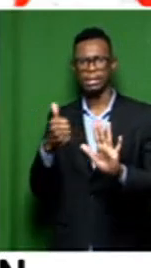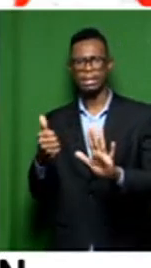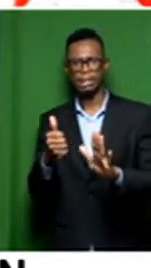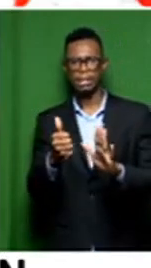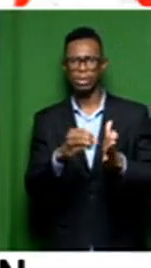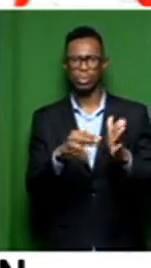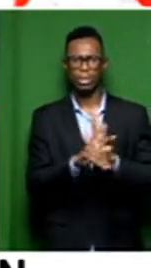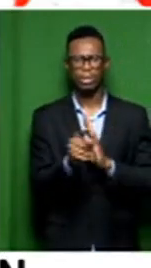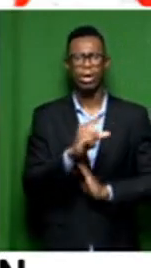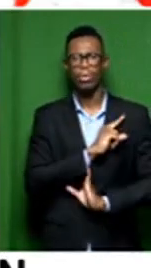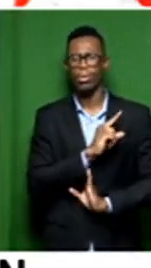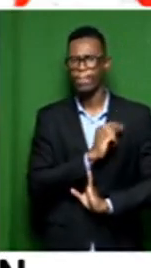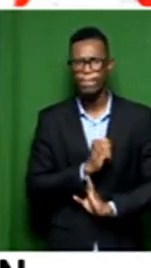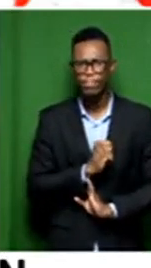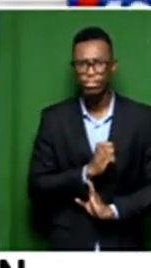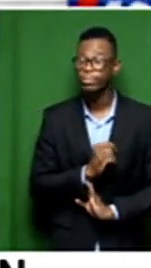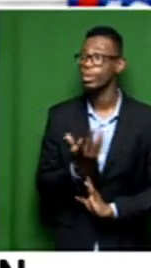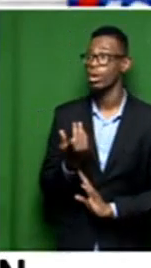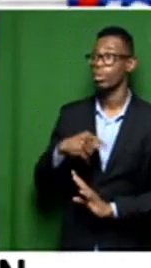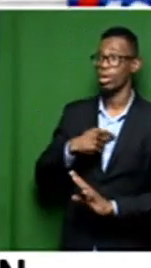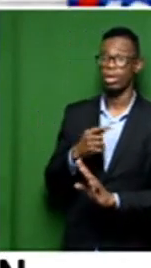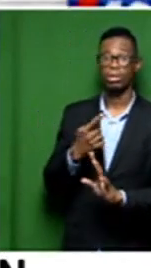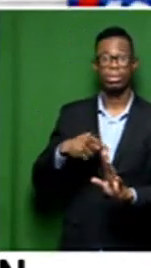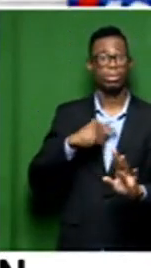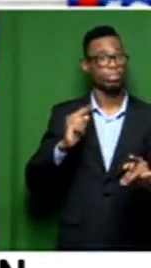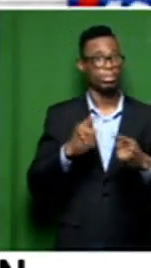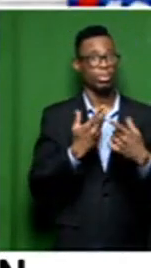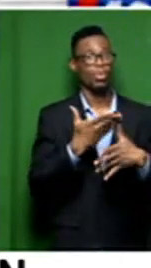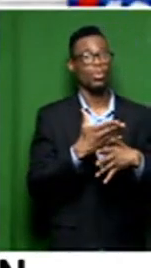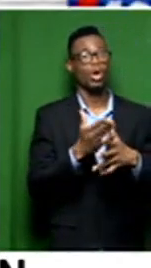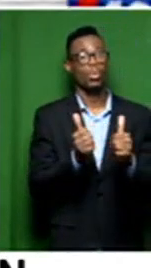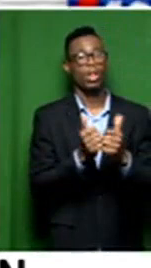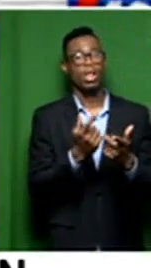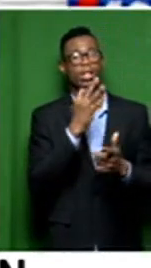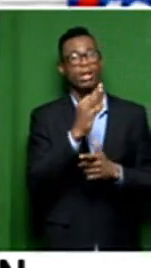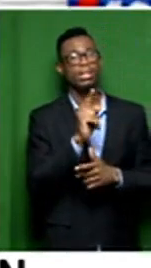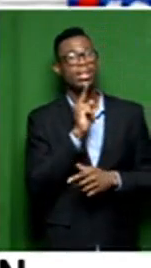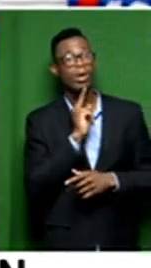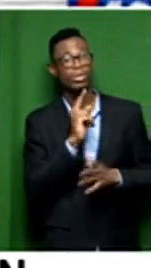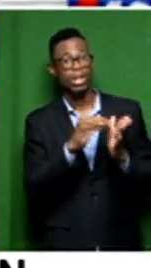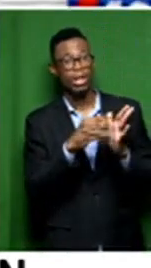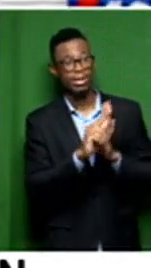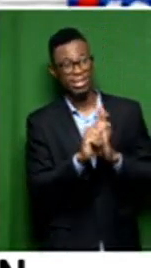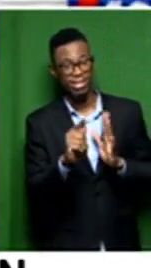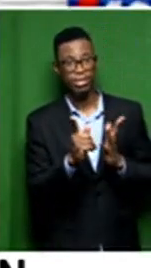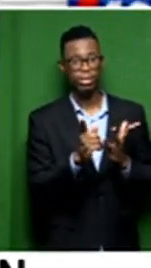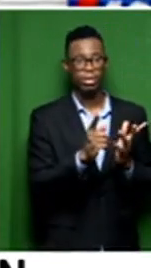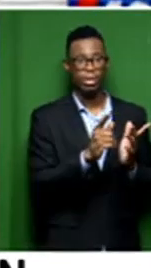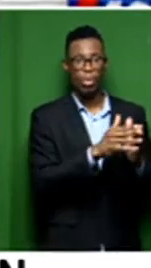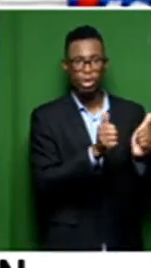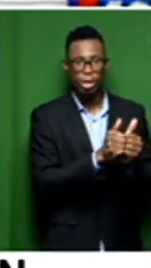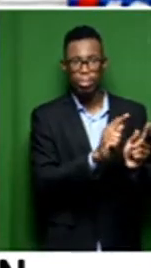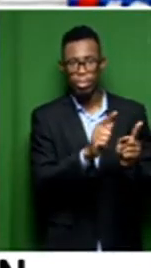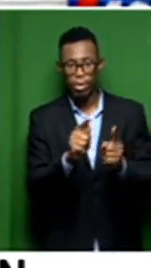know that we've worked with 3,000 children running versions of this workshop at our base at Constitution Hill.